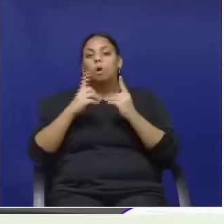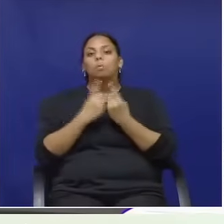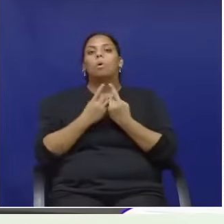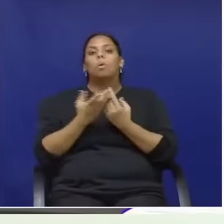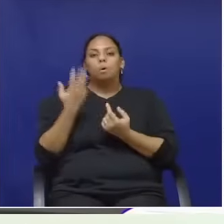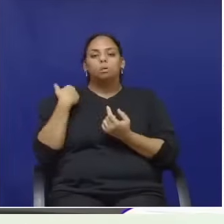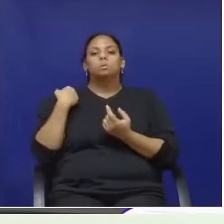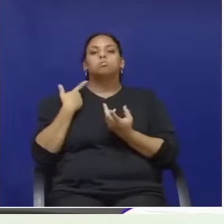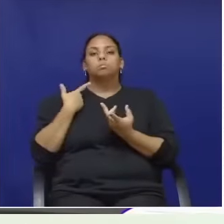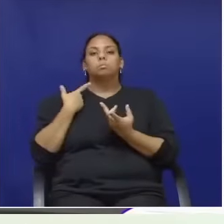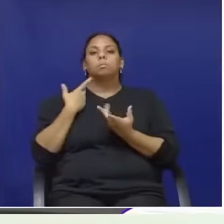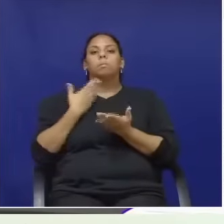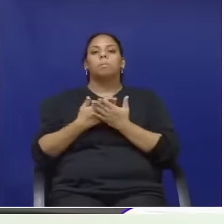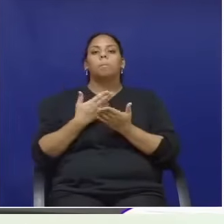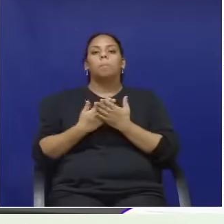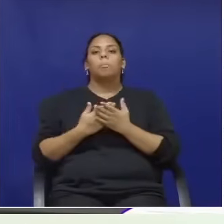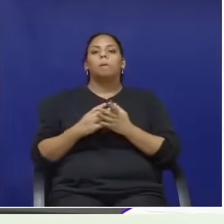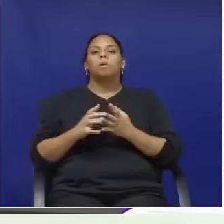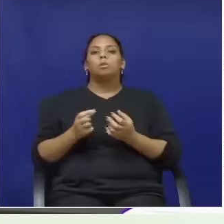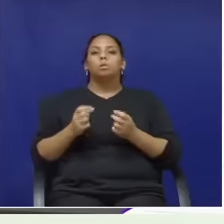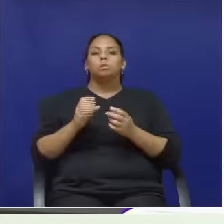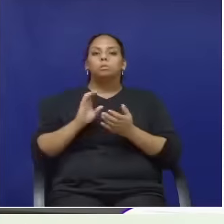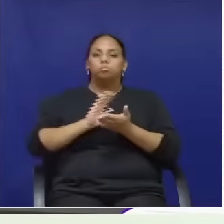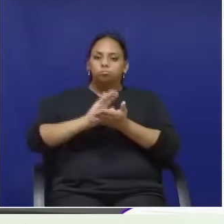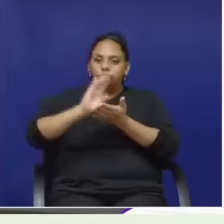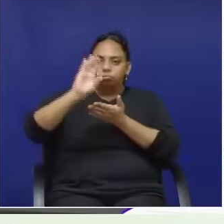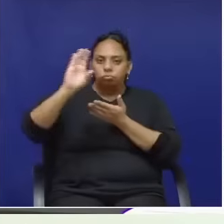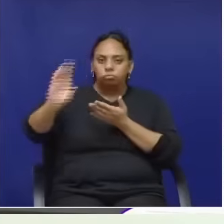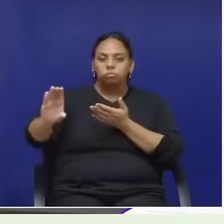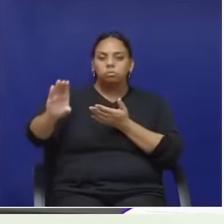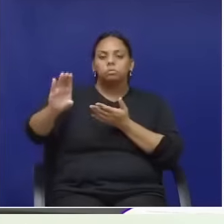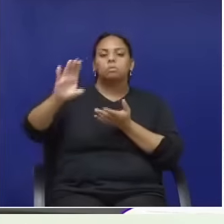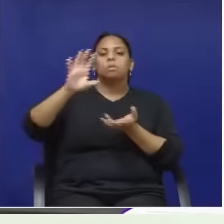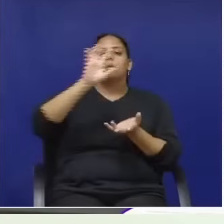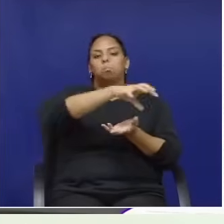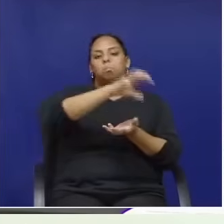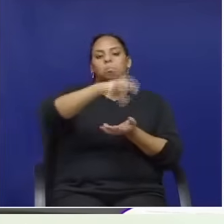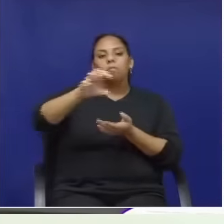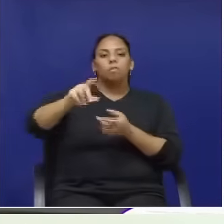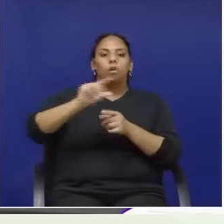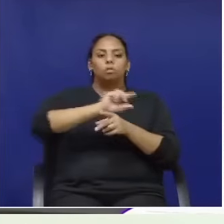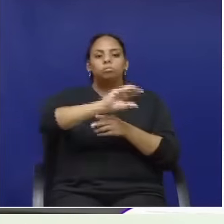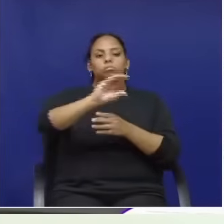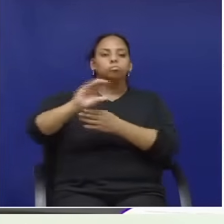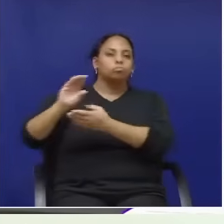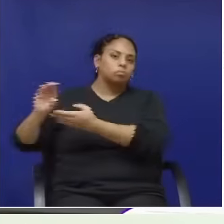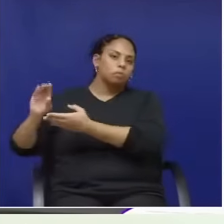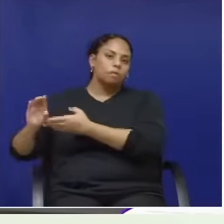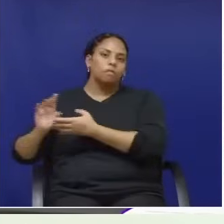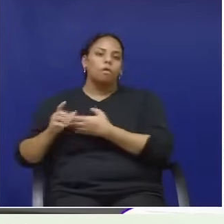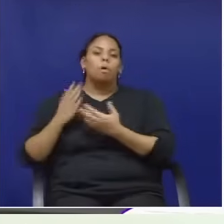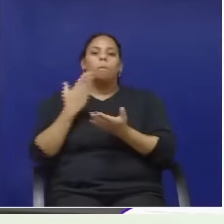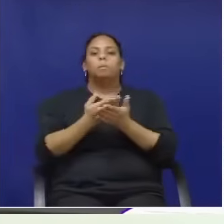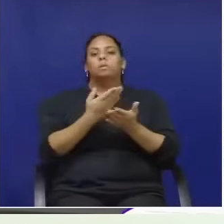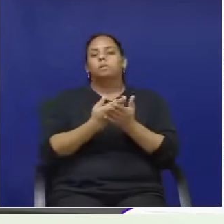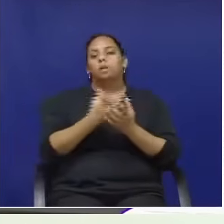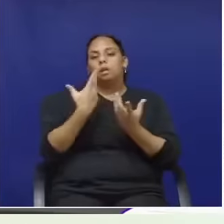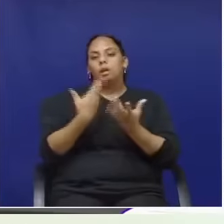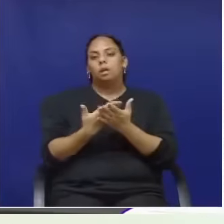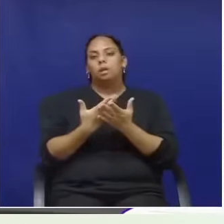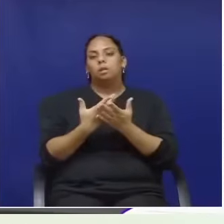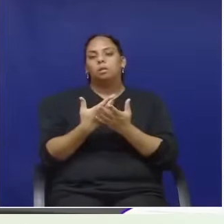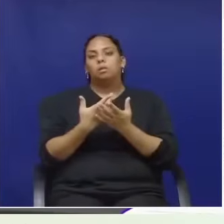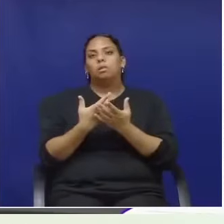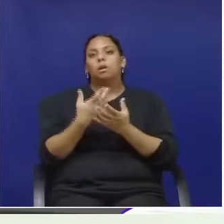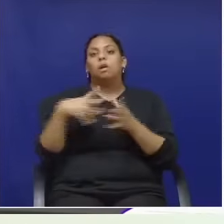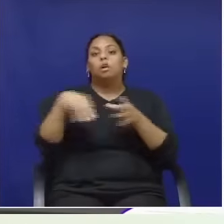to secure earmarked funding allocations for critical defense capabilities. These allocations